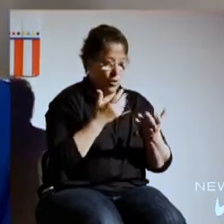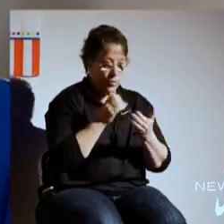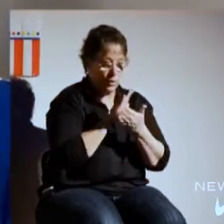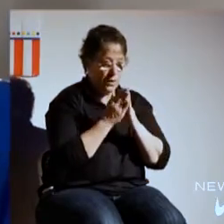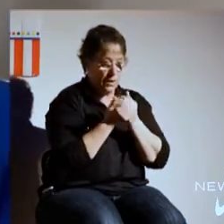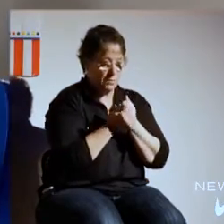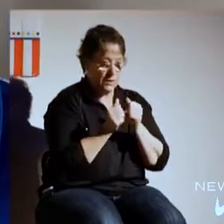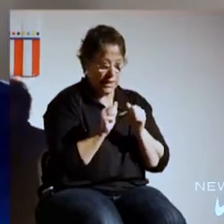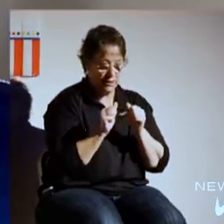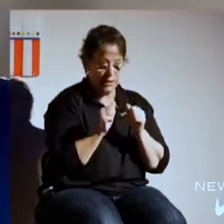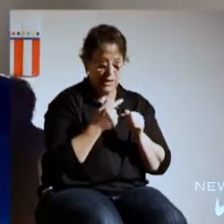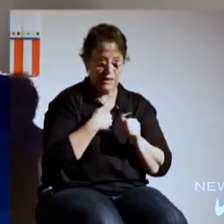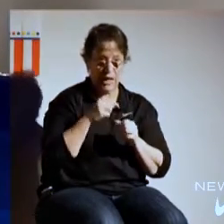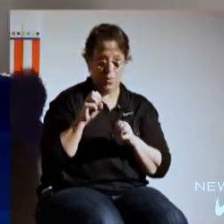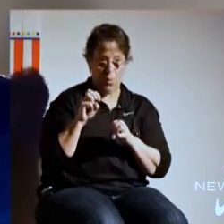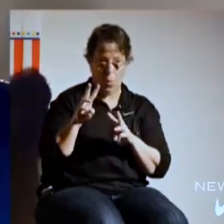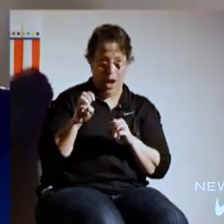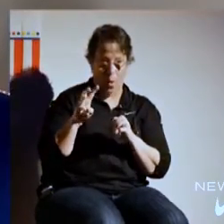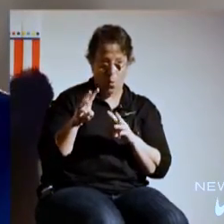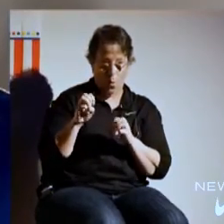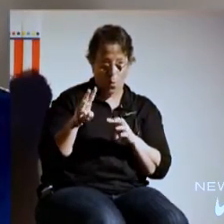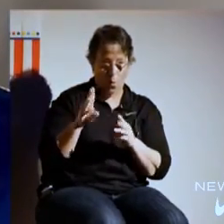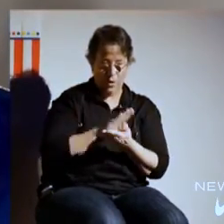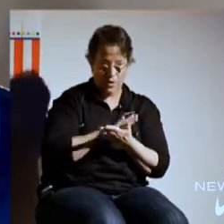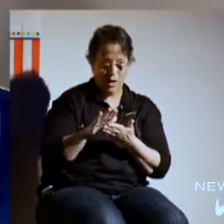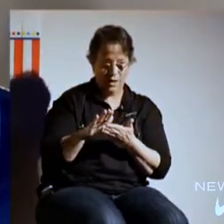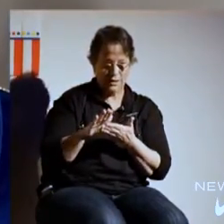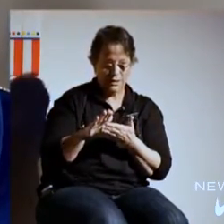wow, well, I guess, you know, we need to worry about, you know,